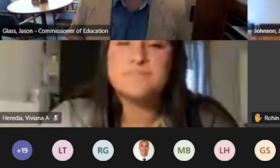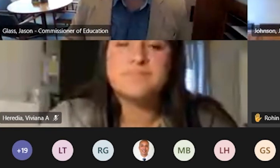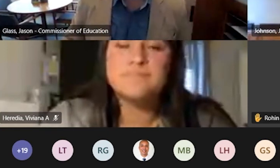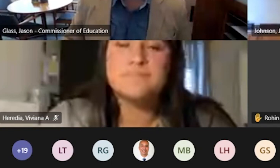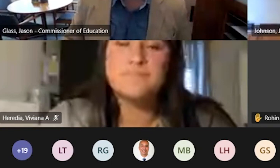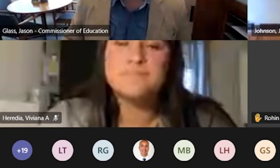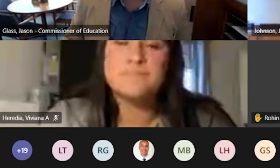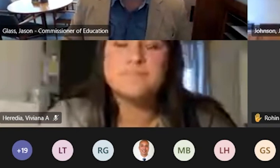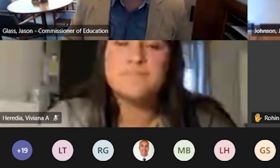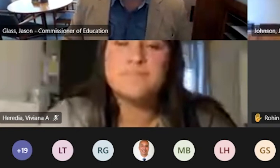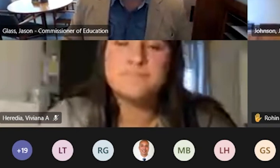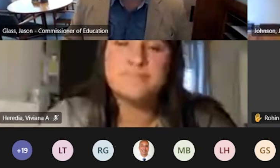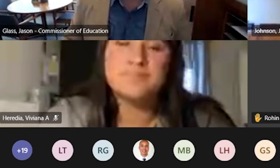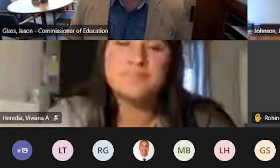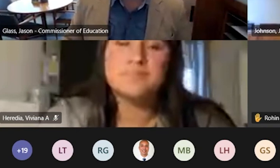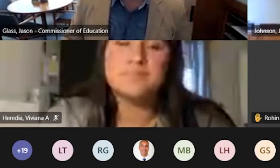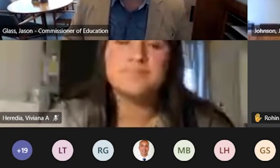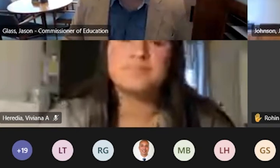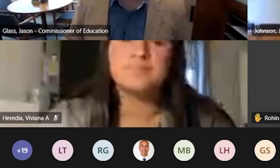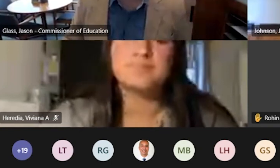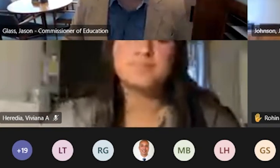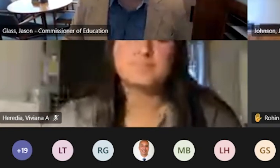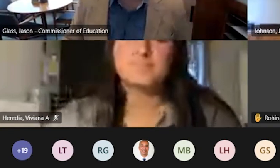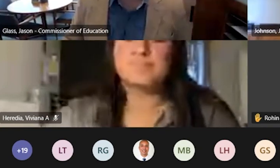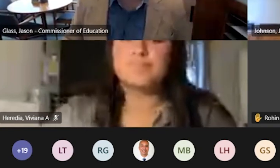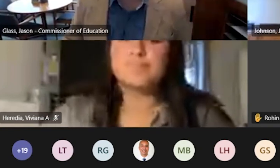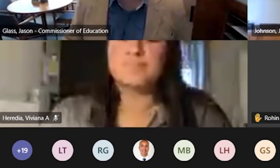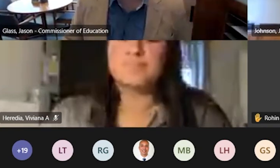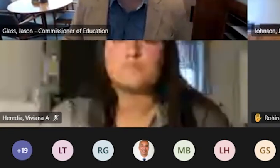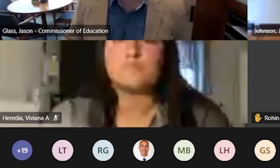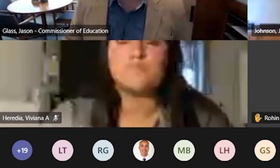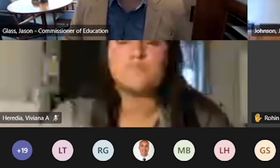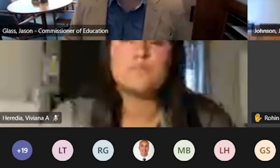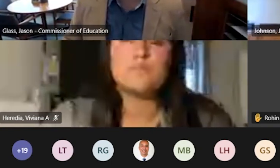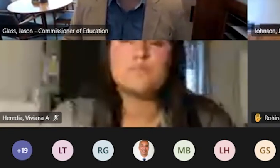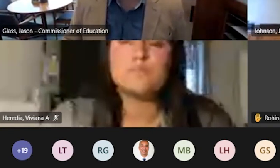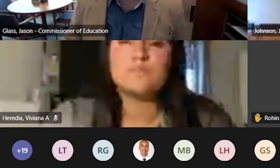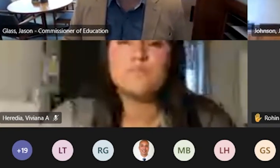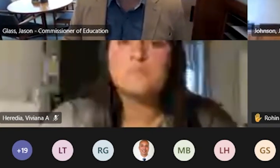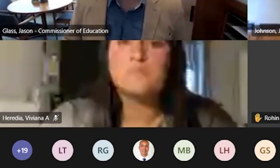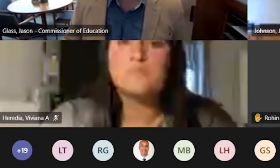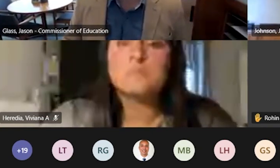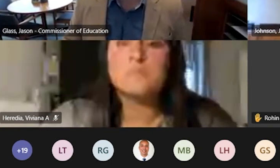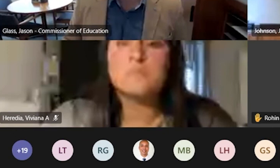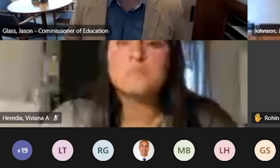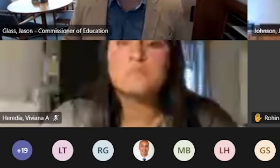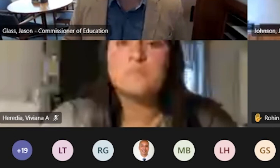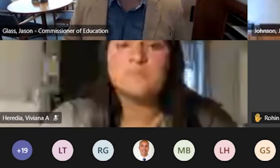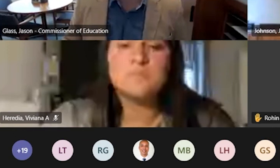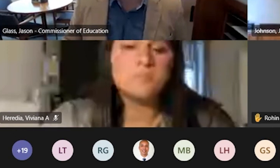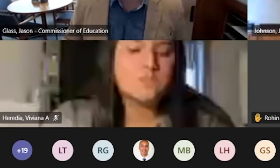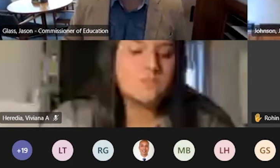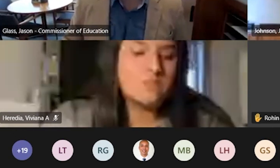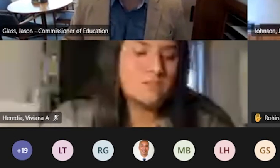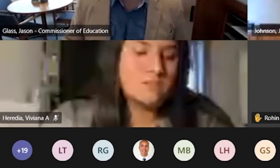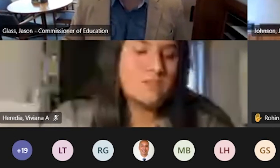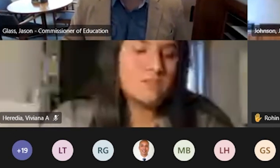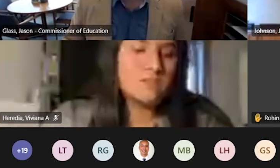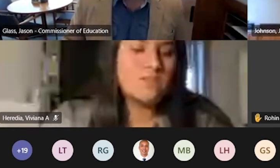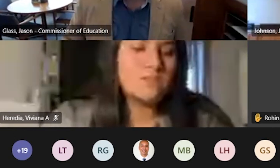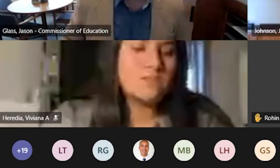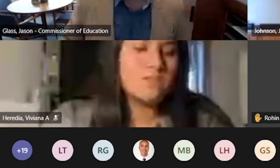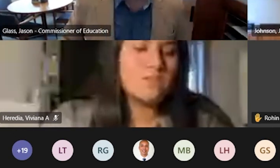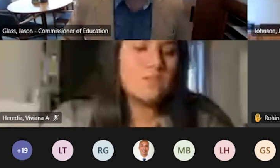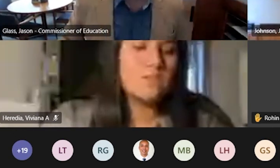just to let the group settle on what we really want to talk about and what we need to talk about, and let that conversation come forward, which happened